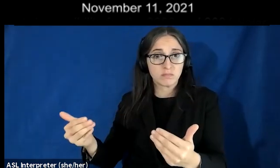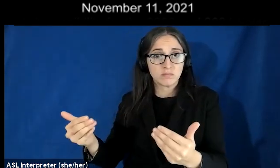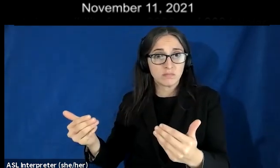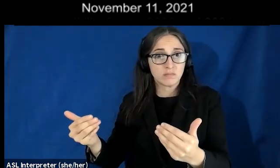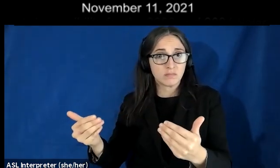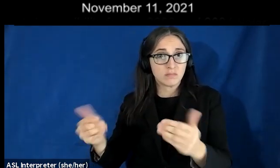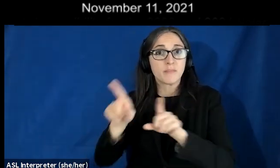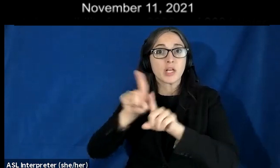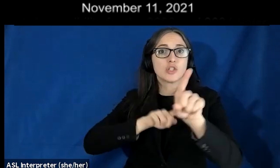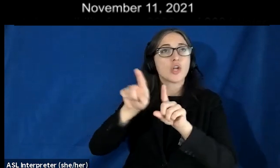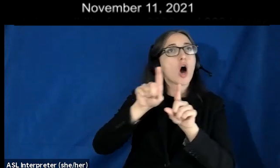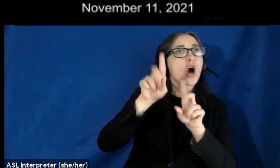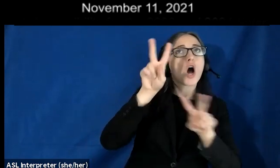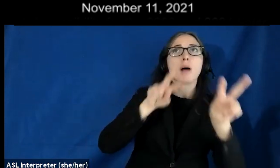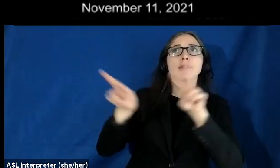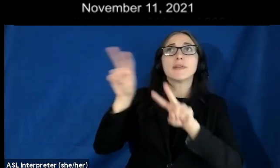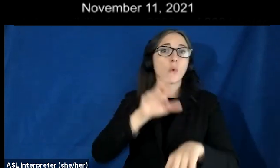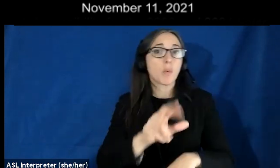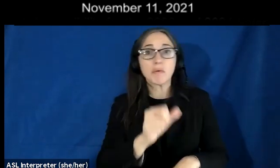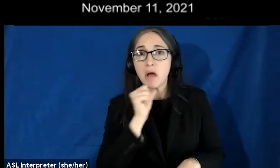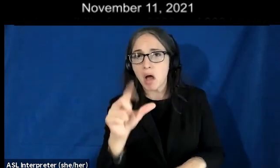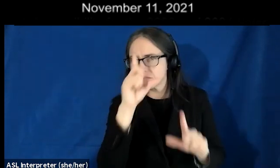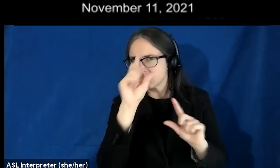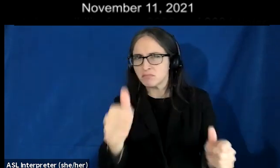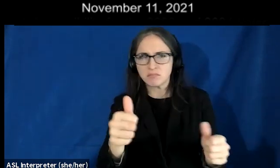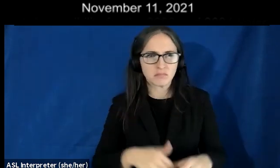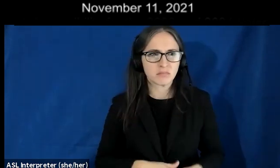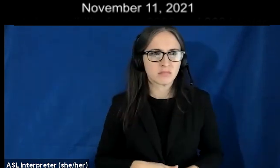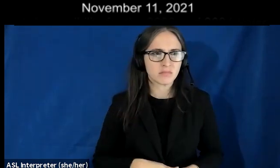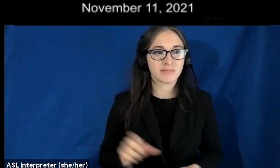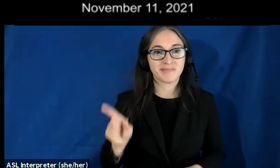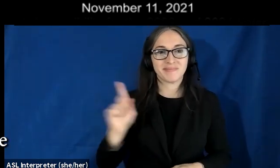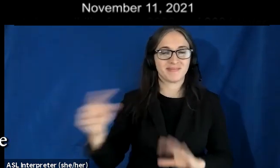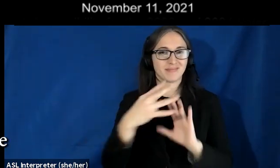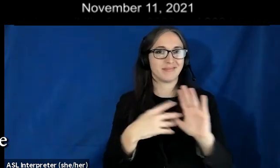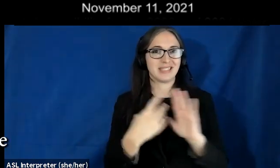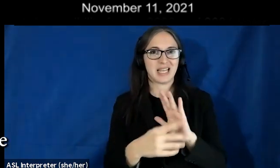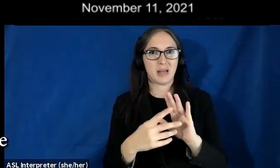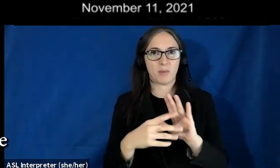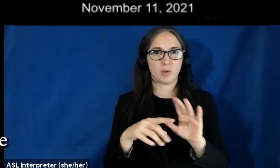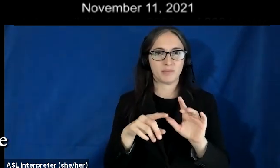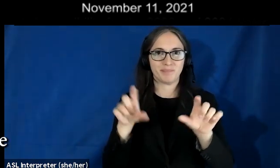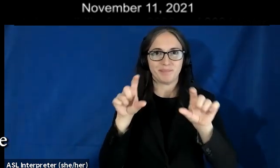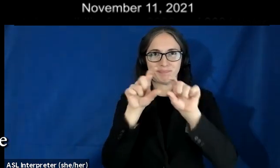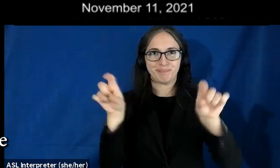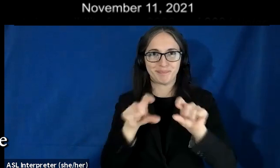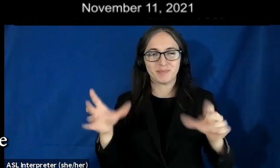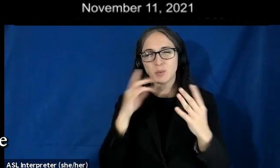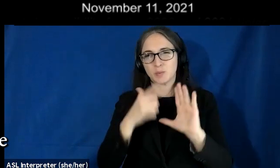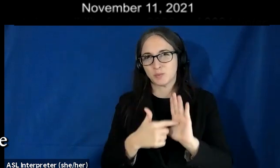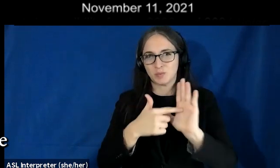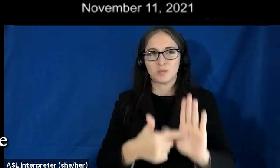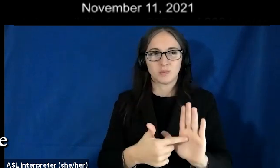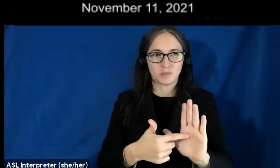star observation or not. So this is a table where I want to express